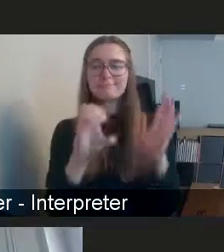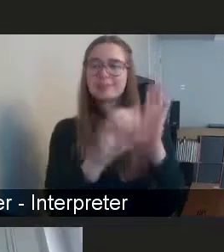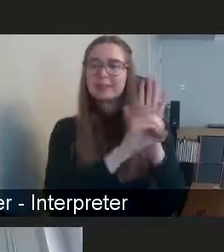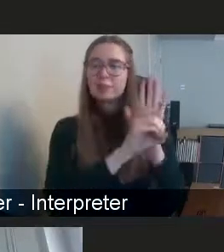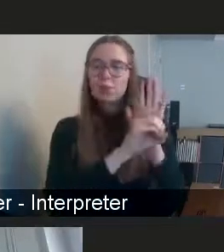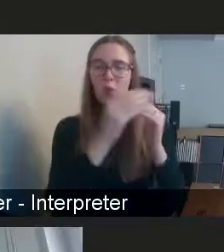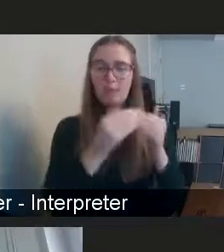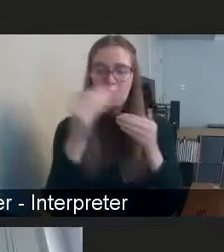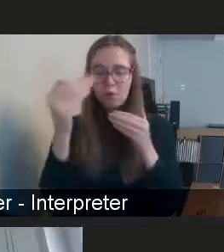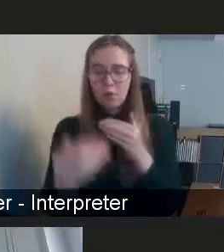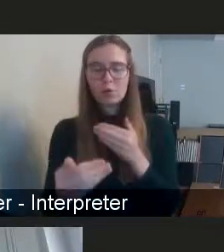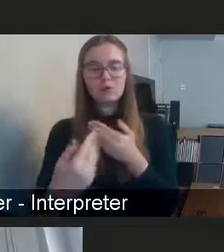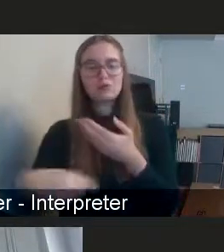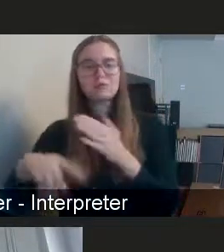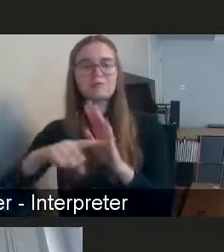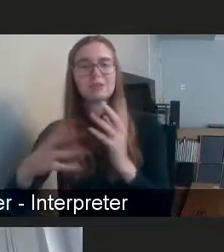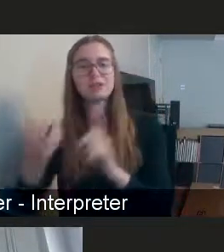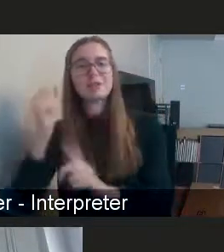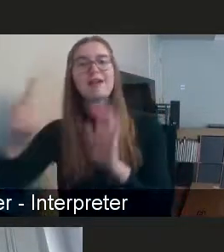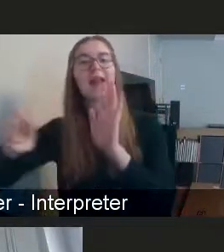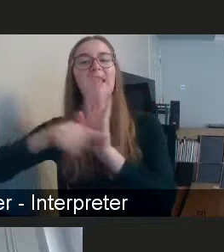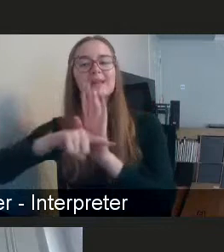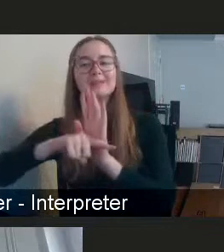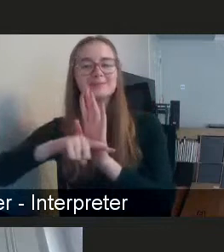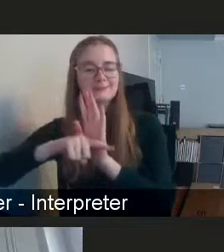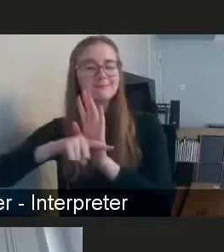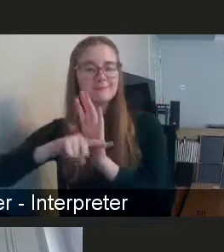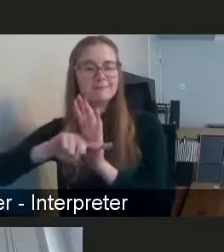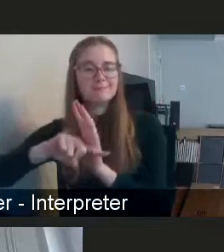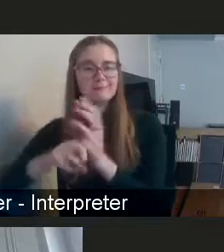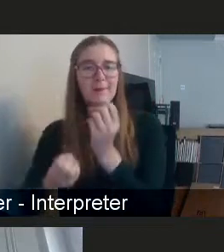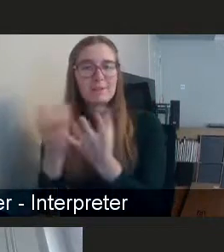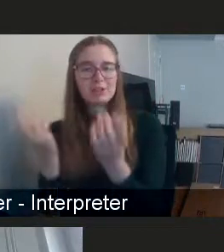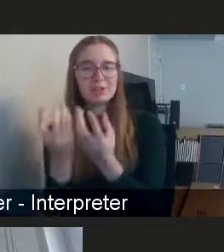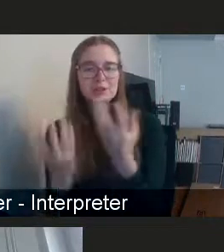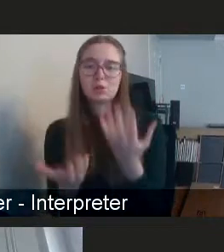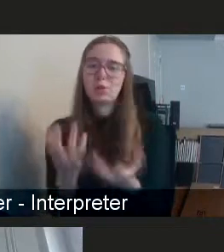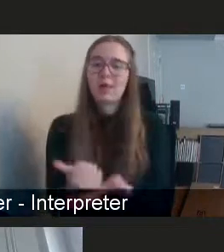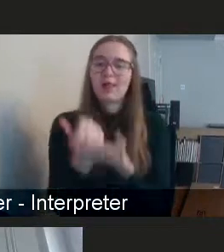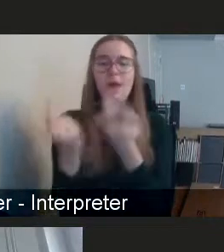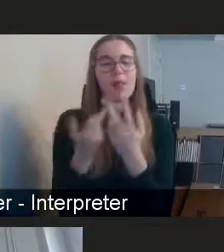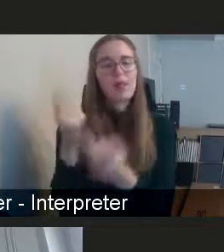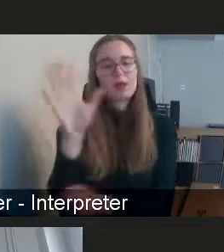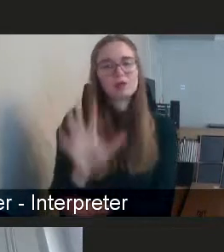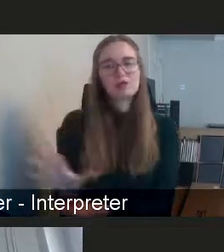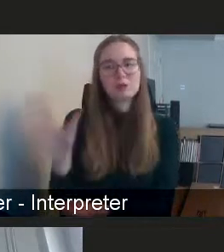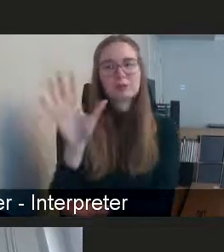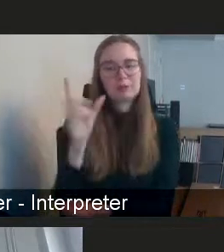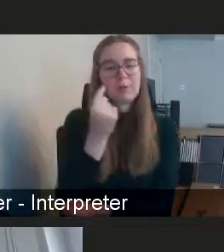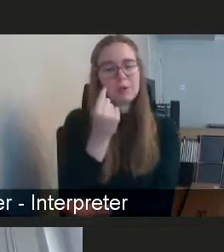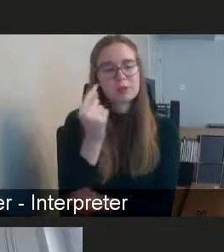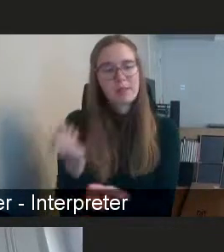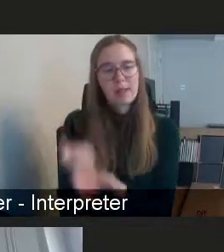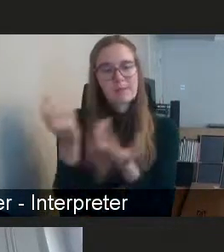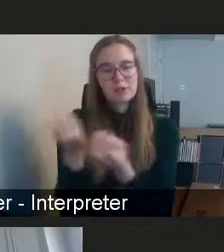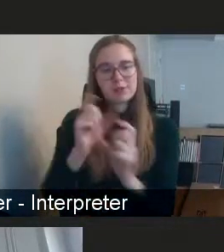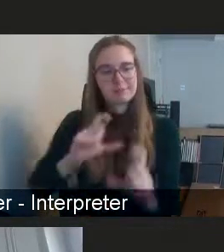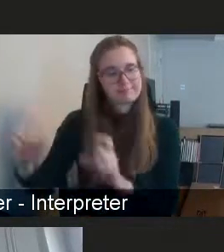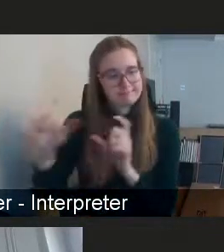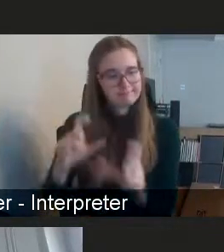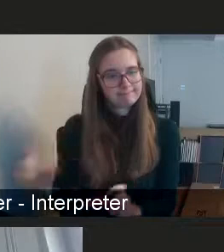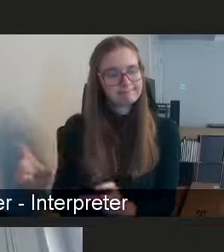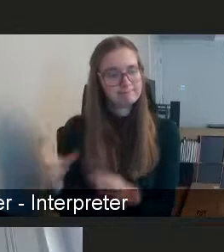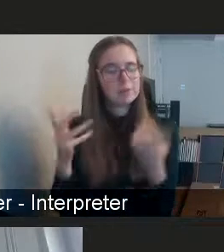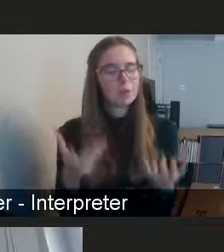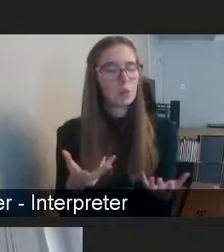to negative emissions to compensate for other parts of the world, where there still be emissions in place. So just to say,